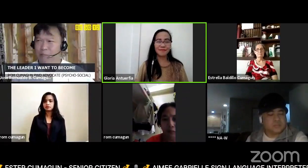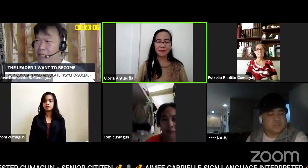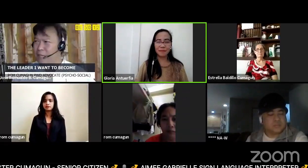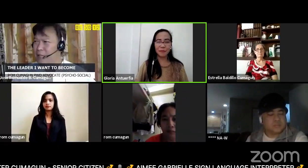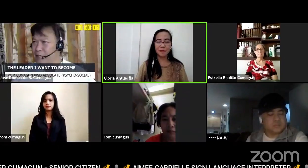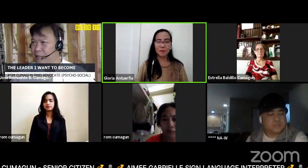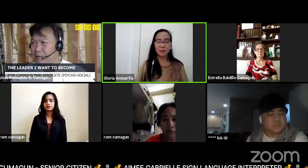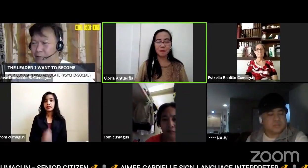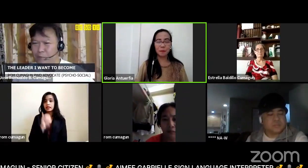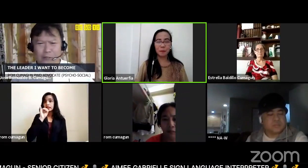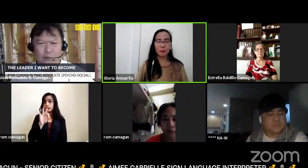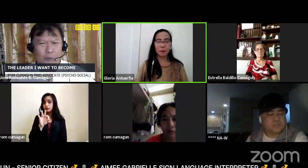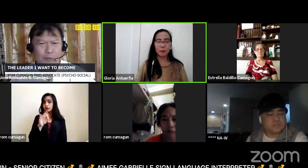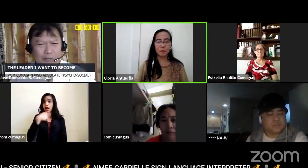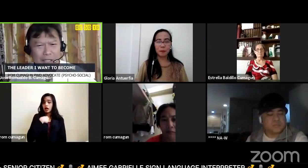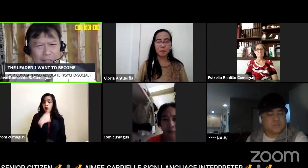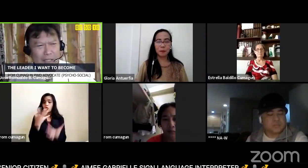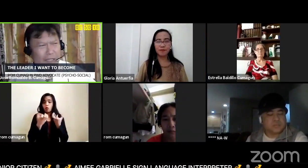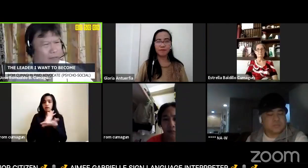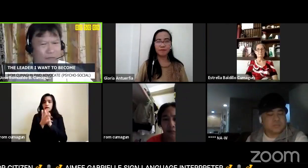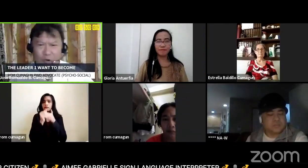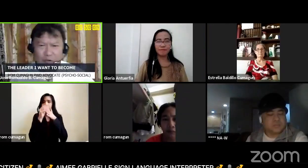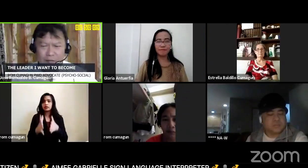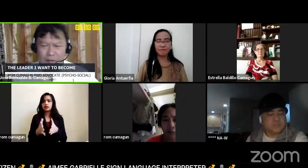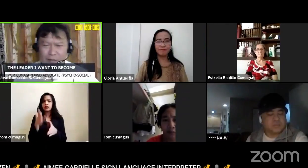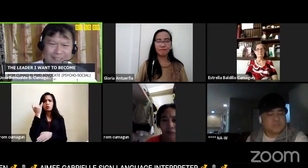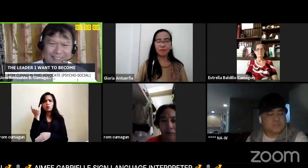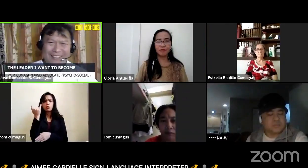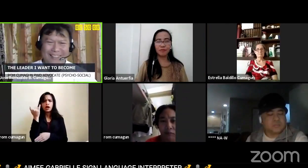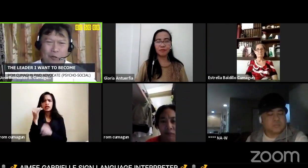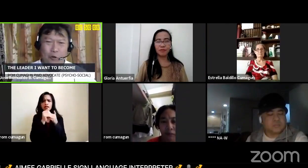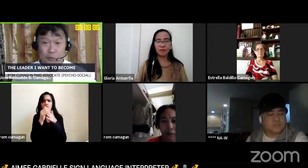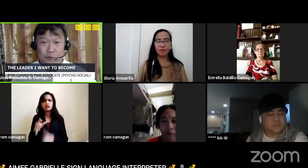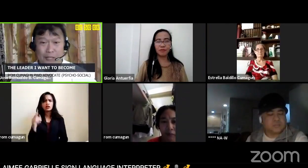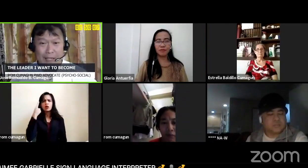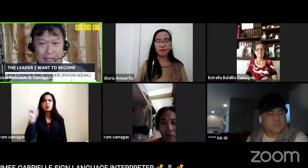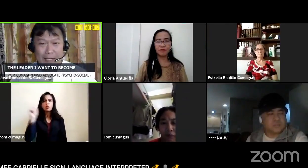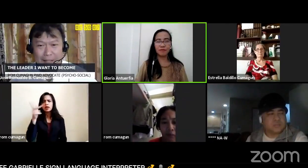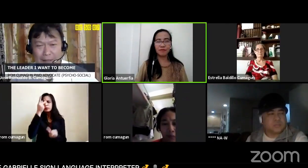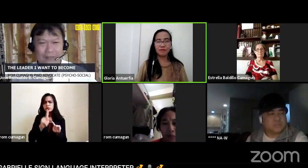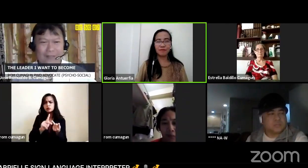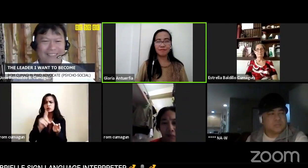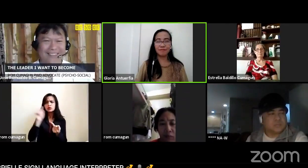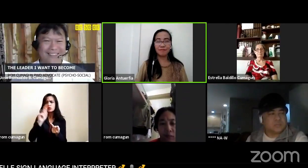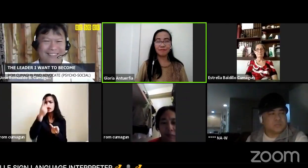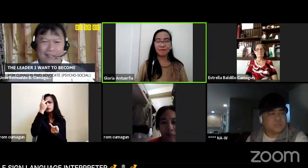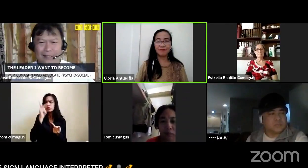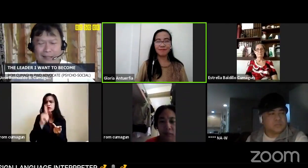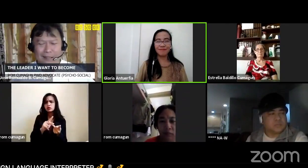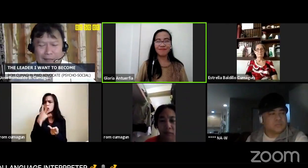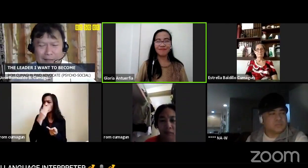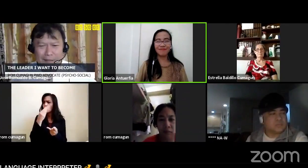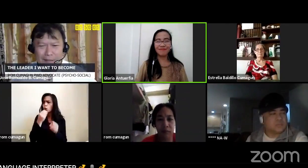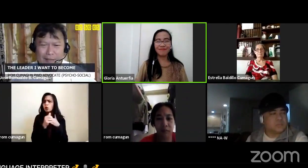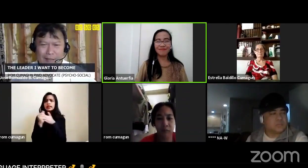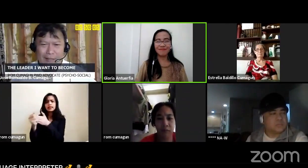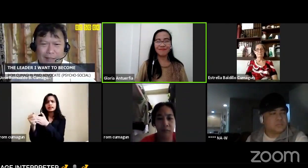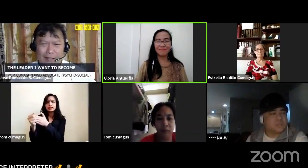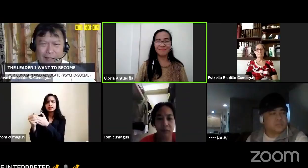If I want to become a leader, what do I want to become a leader for? Whom should I lead?